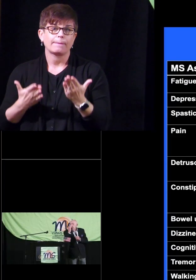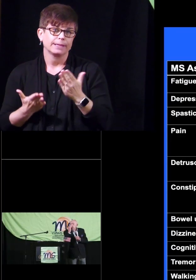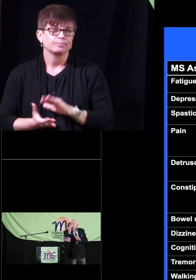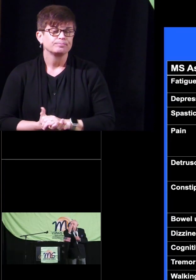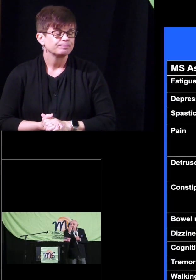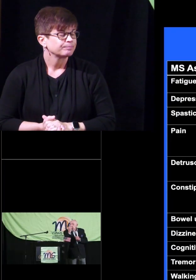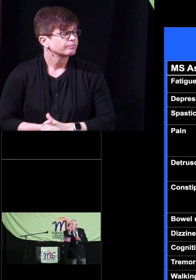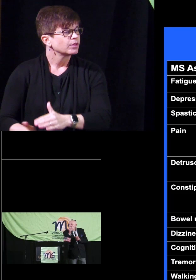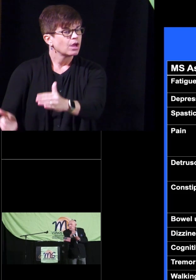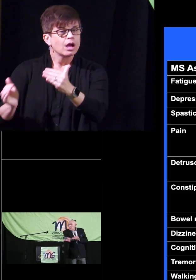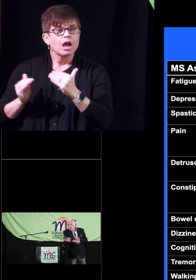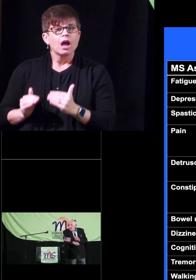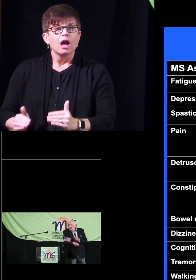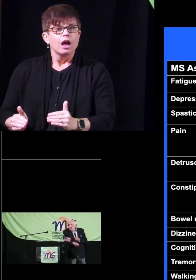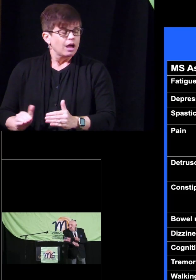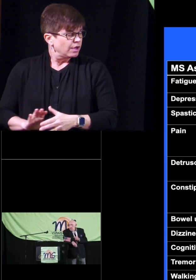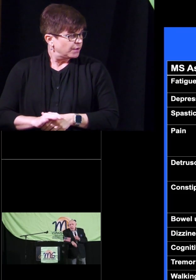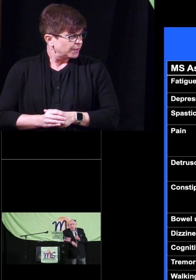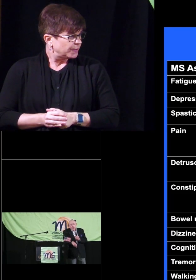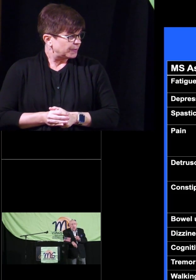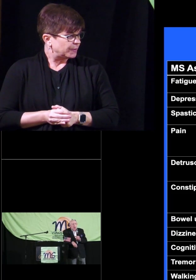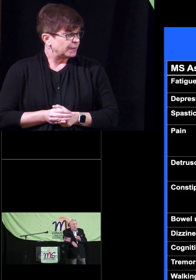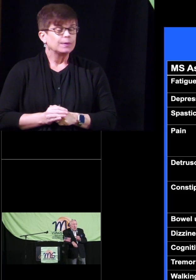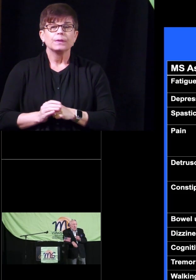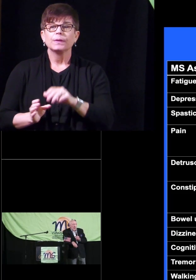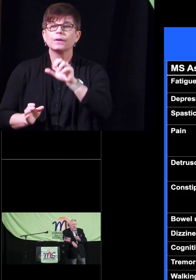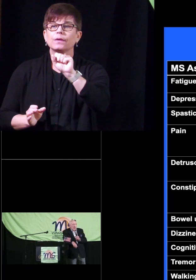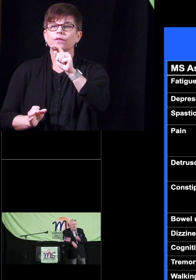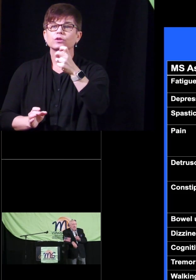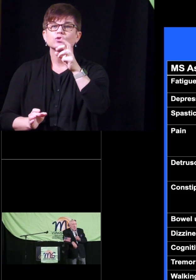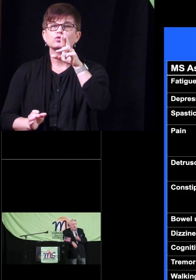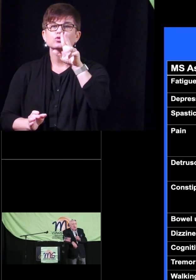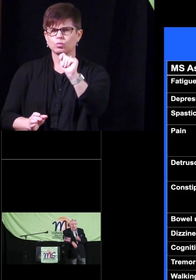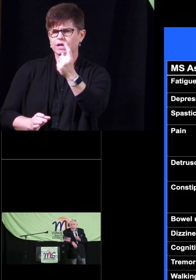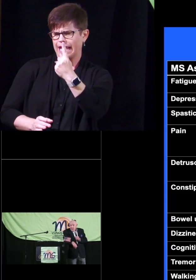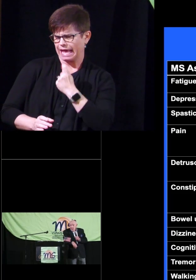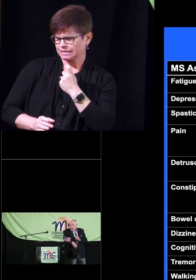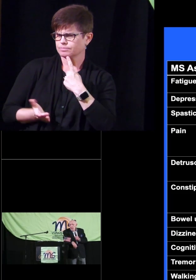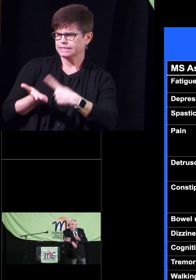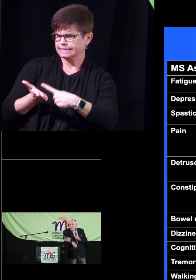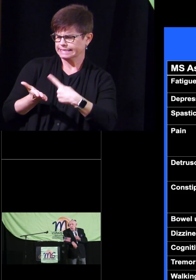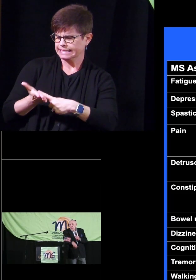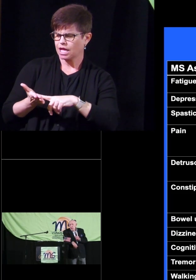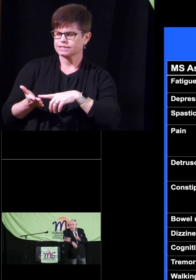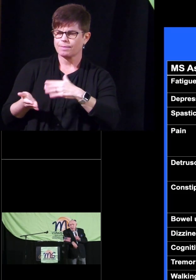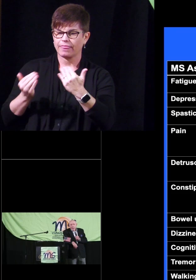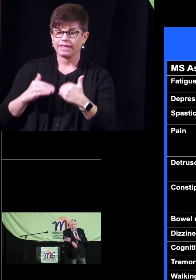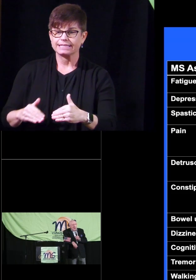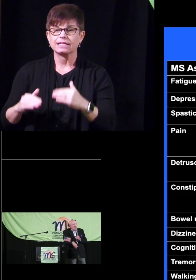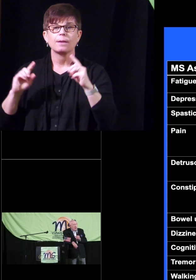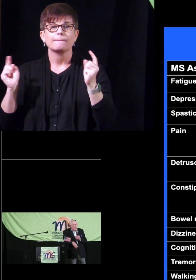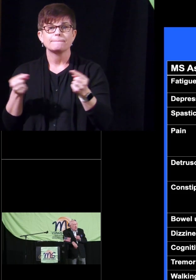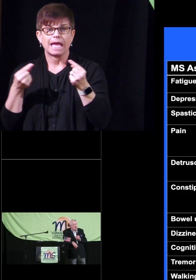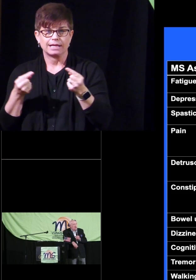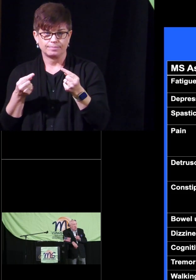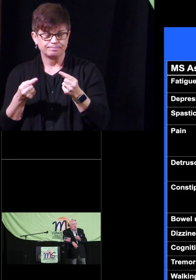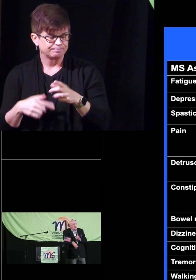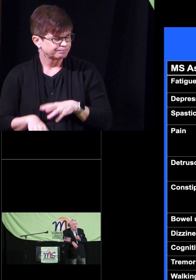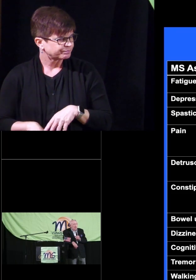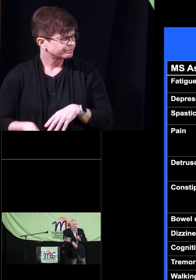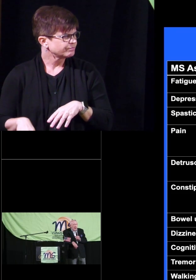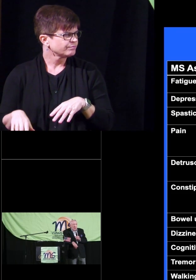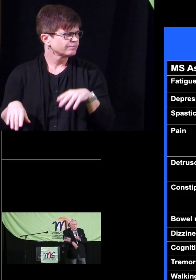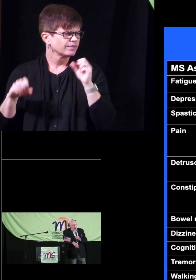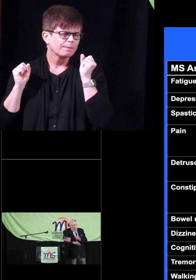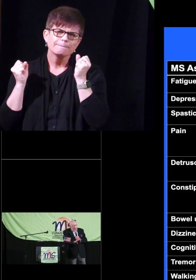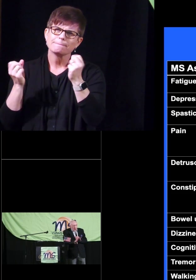As we move into the next section that Stuart asked me to talk about, which is pain, when we talk about pain, there's medications that we